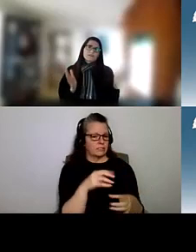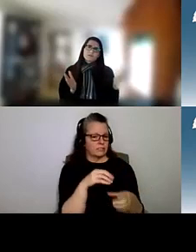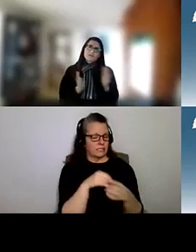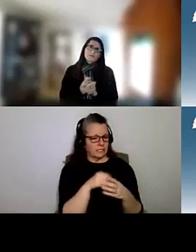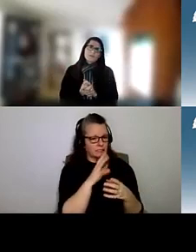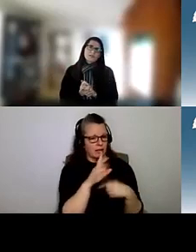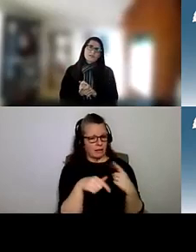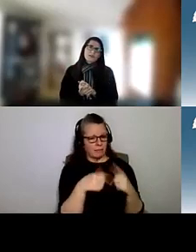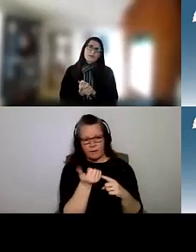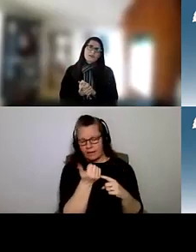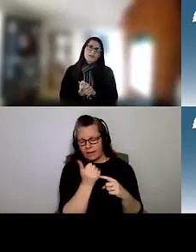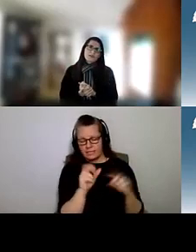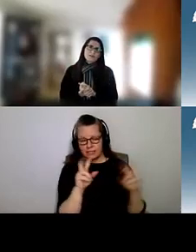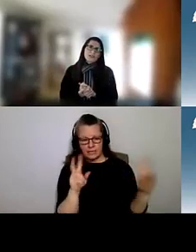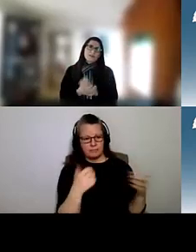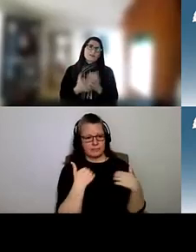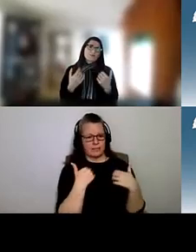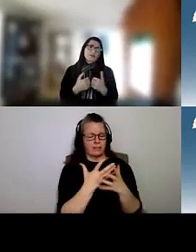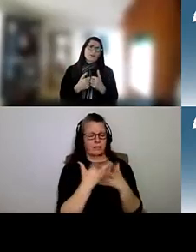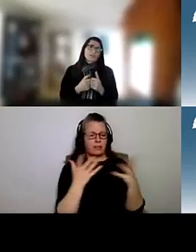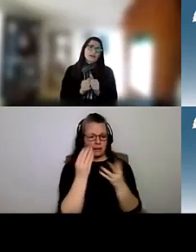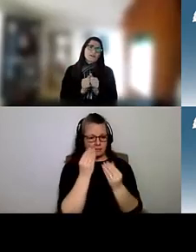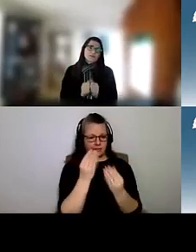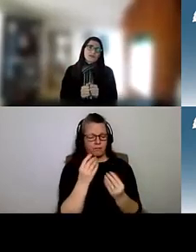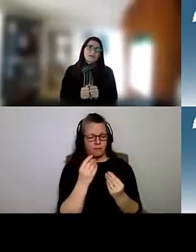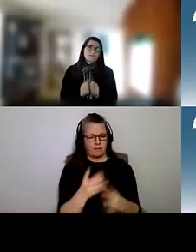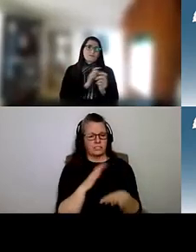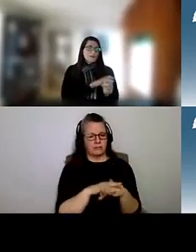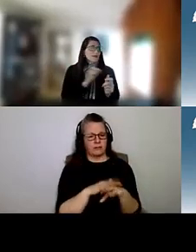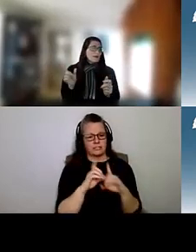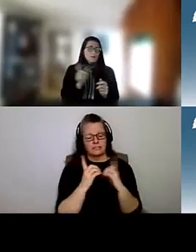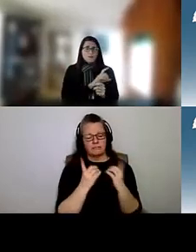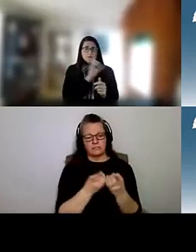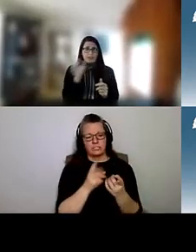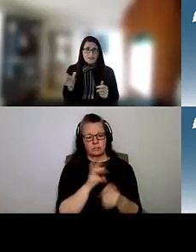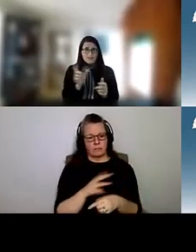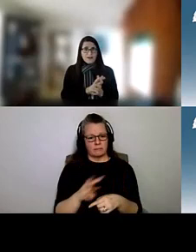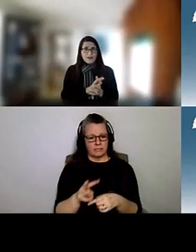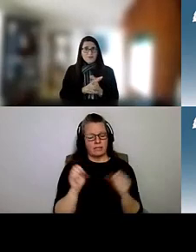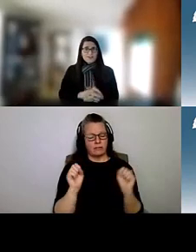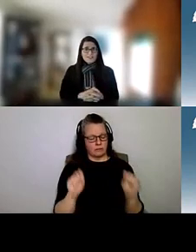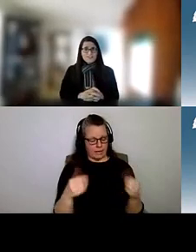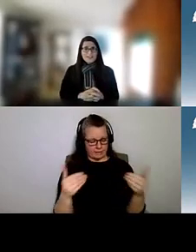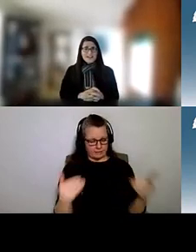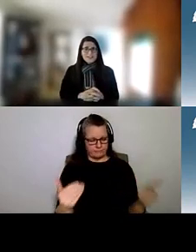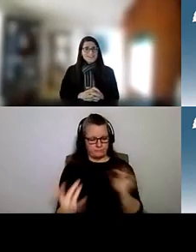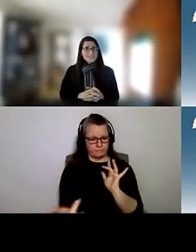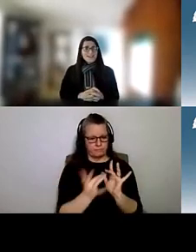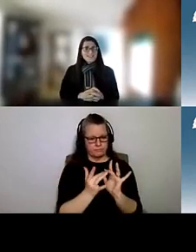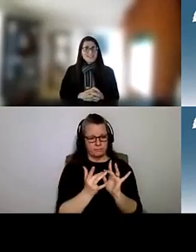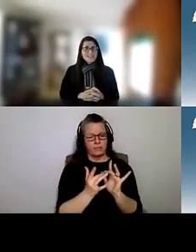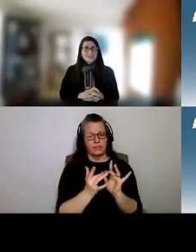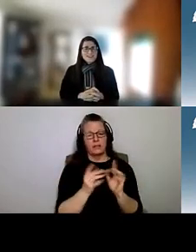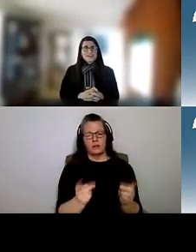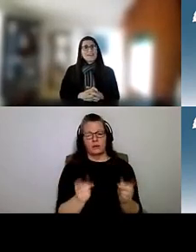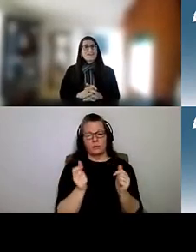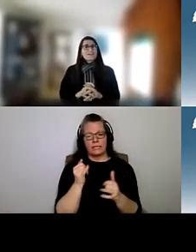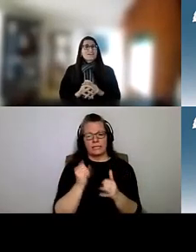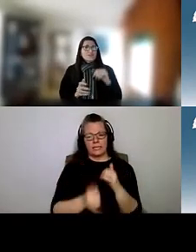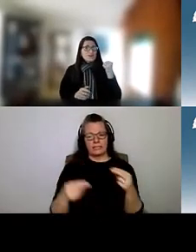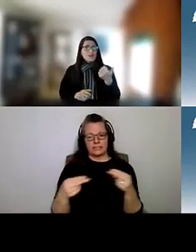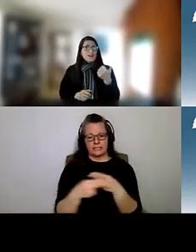we've got a slew of information on the division's website. You're free to reach out to me. Really quickly, moving on to the last slide